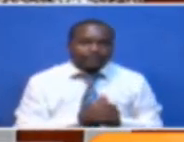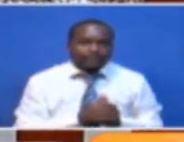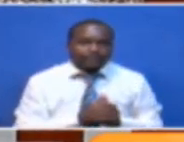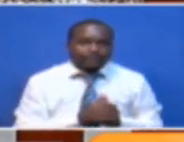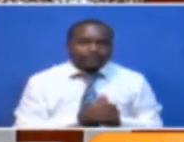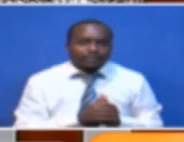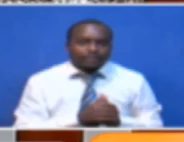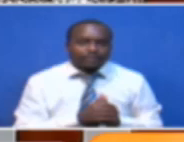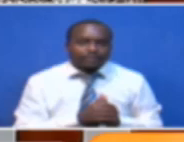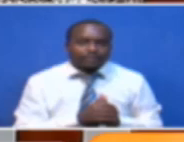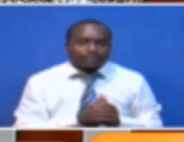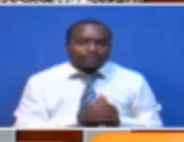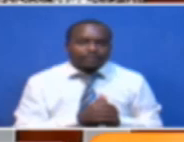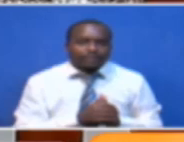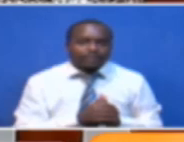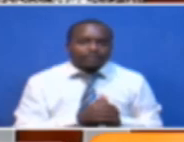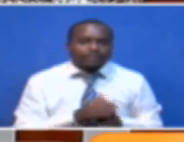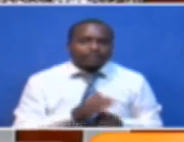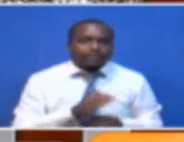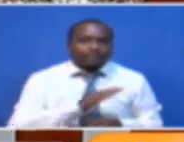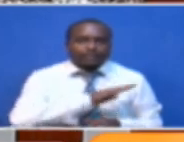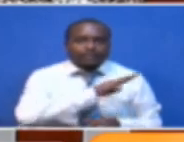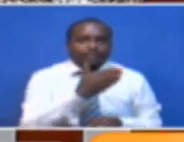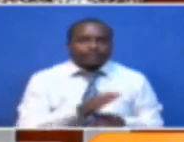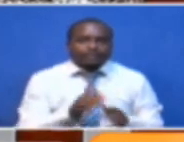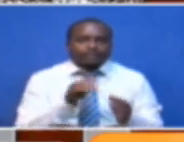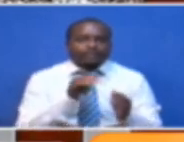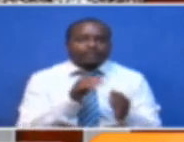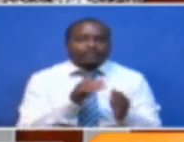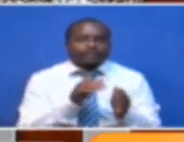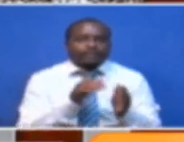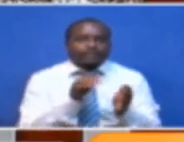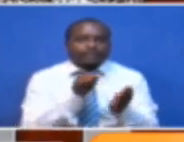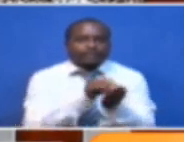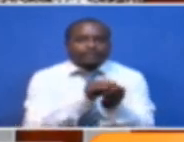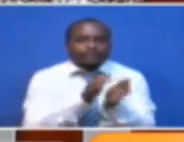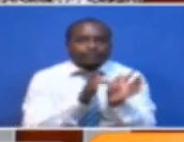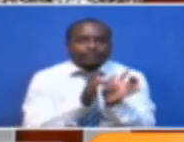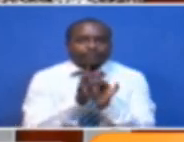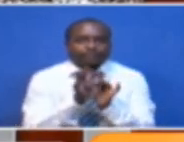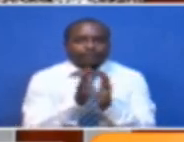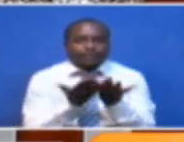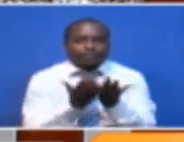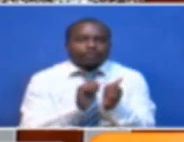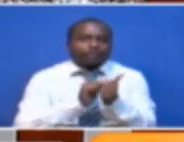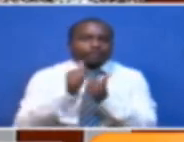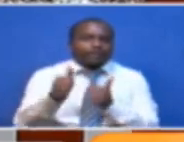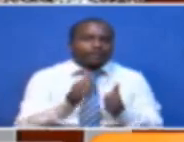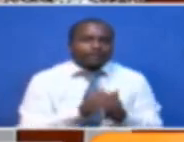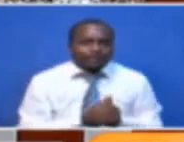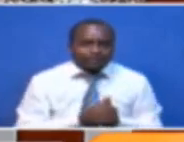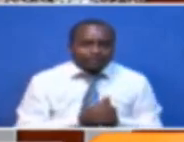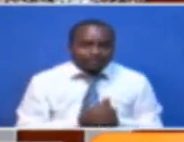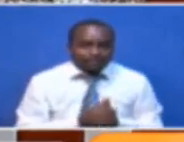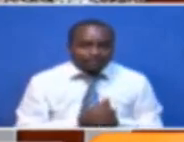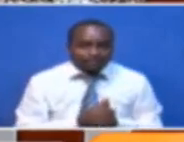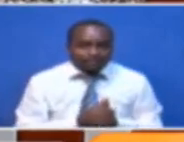never keep the Bible far from you or from